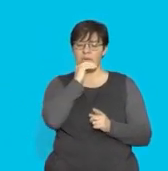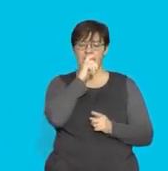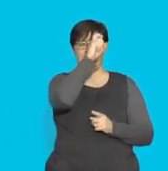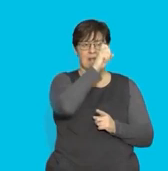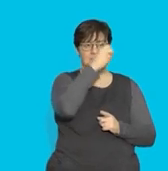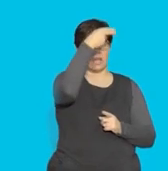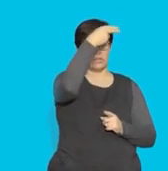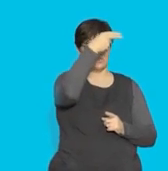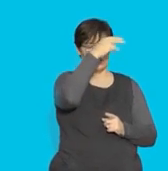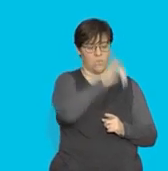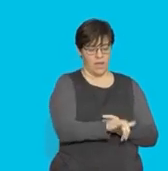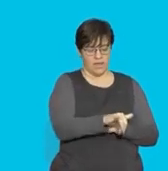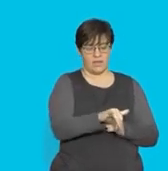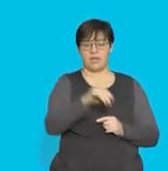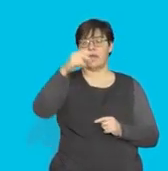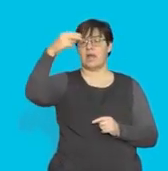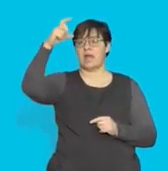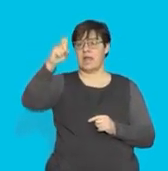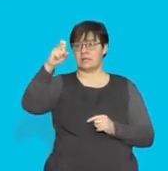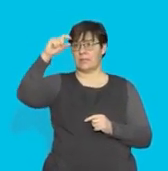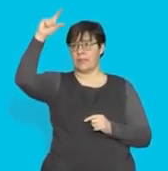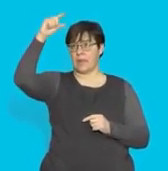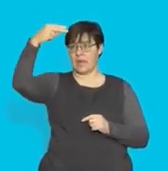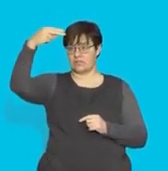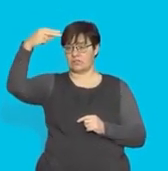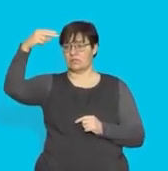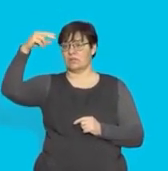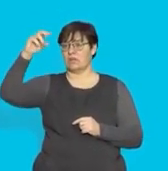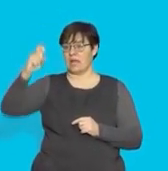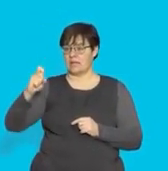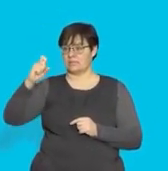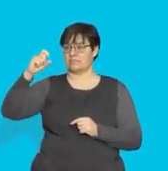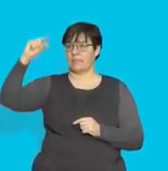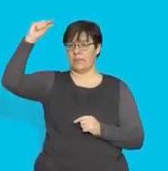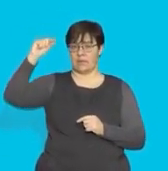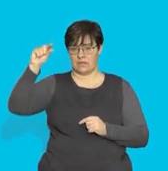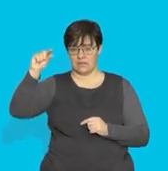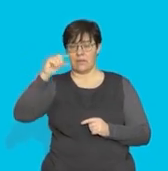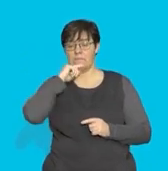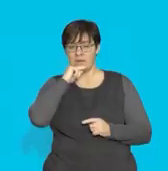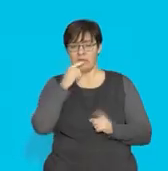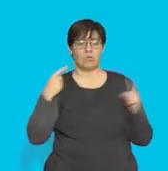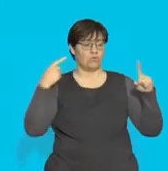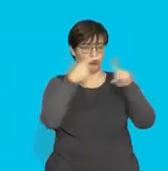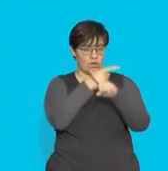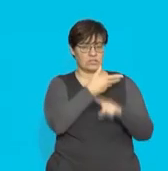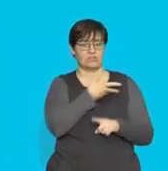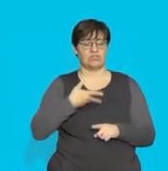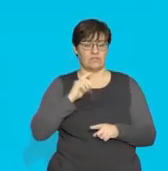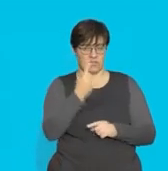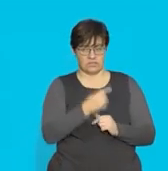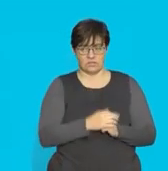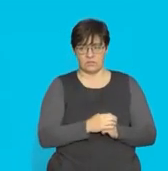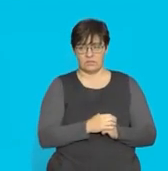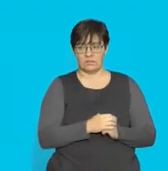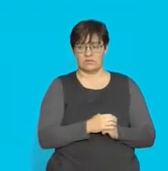on either row and column. The next bit's quite easy, but you need to remember that it's important that we first cross the